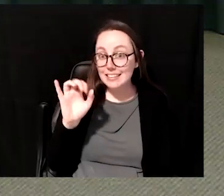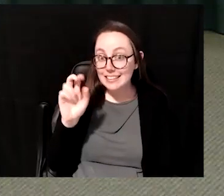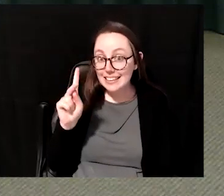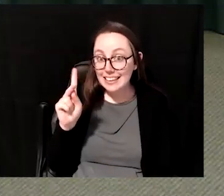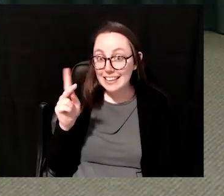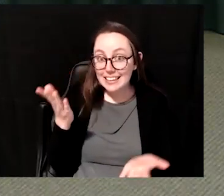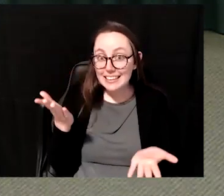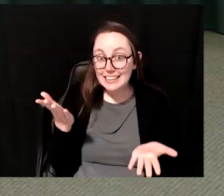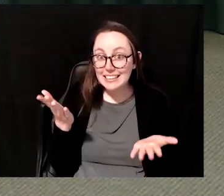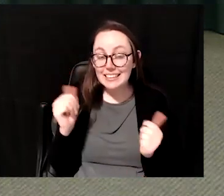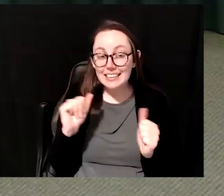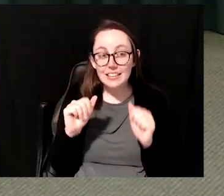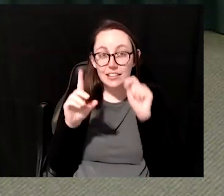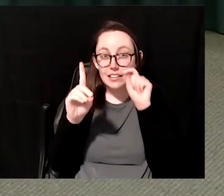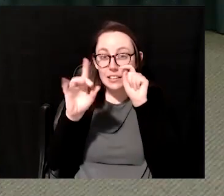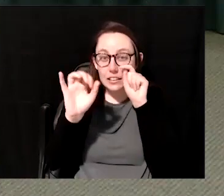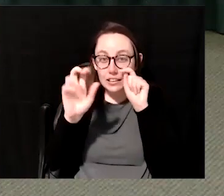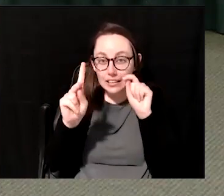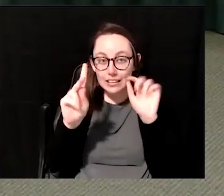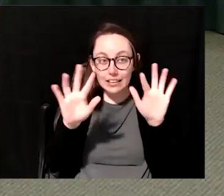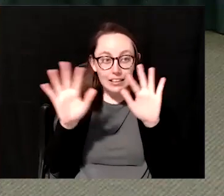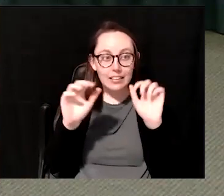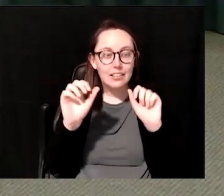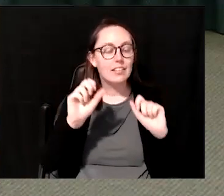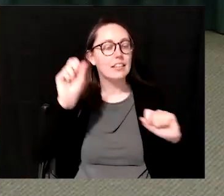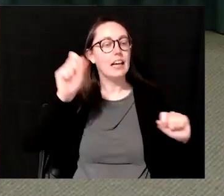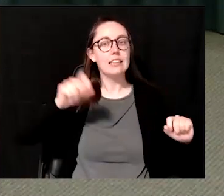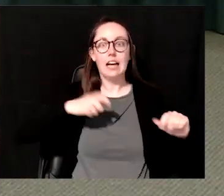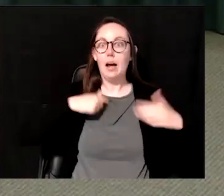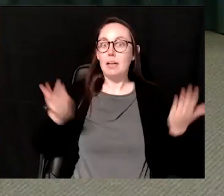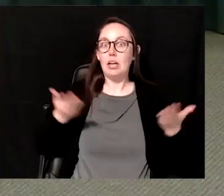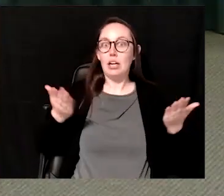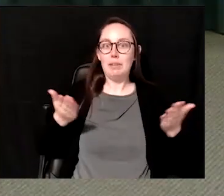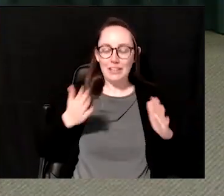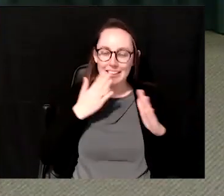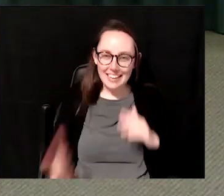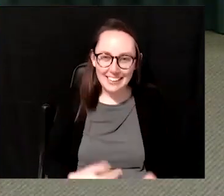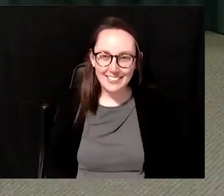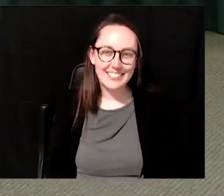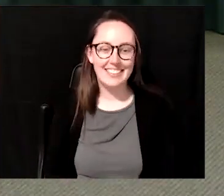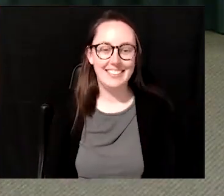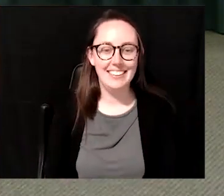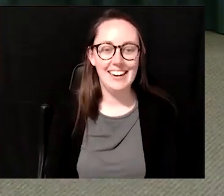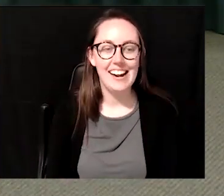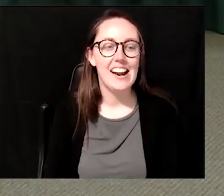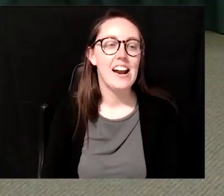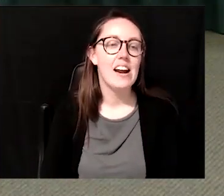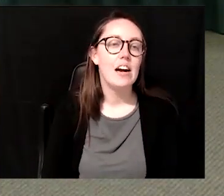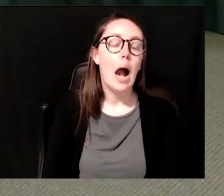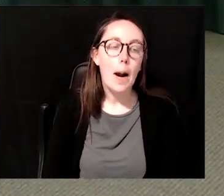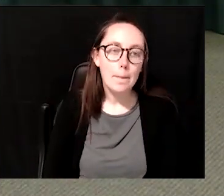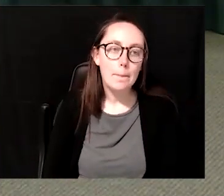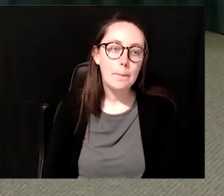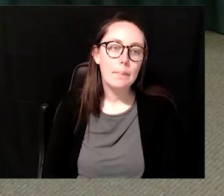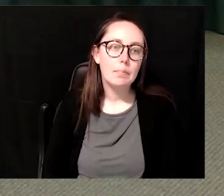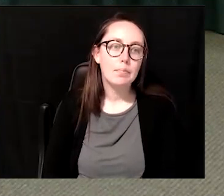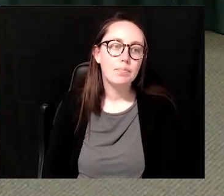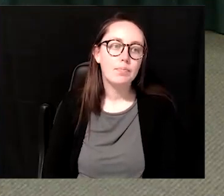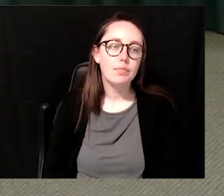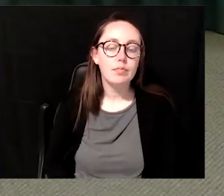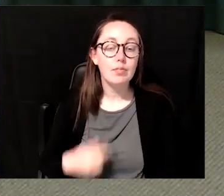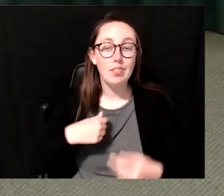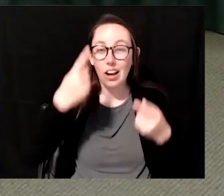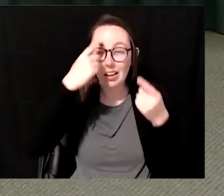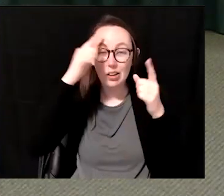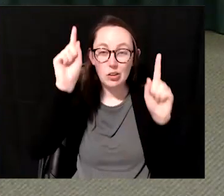uh sorry dick do you want to join us yeah yeah thank you uh I'm in agreement with Dave